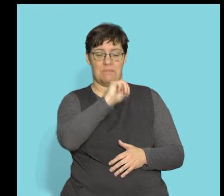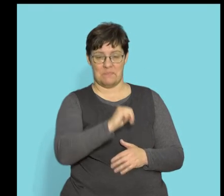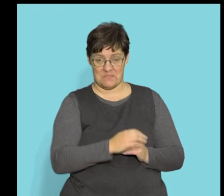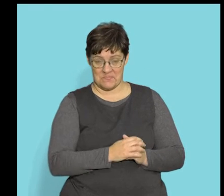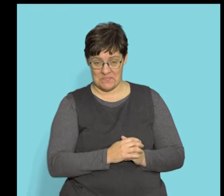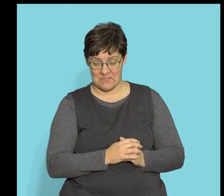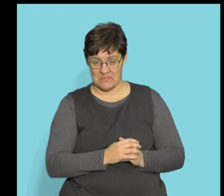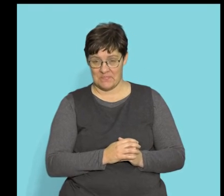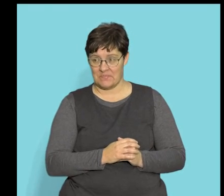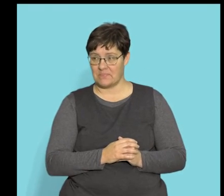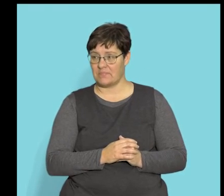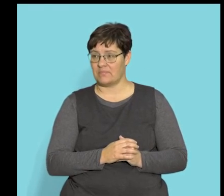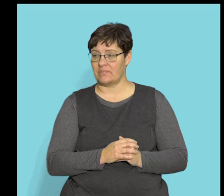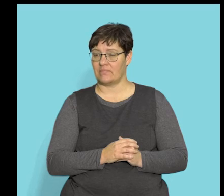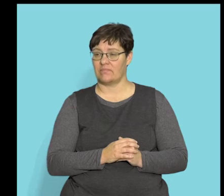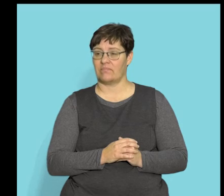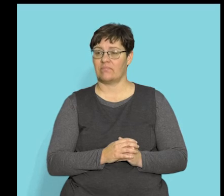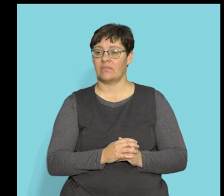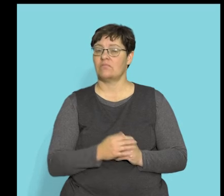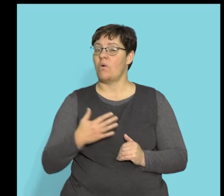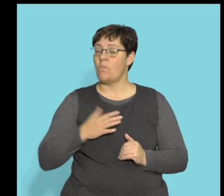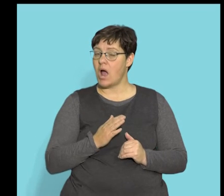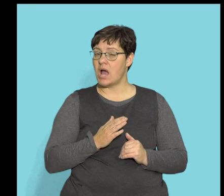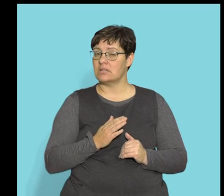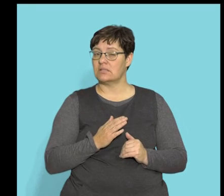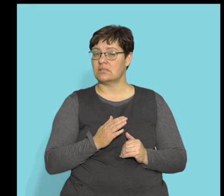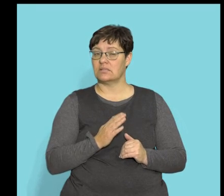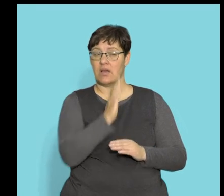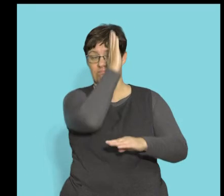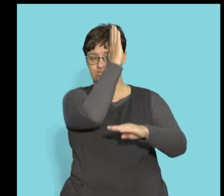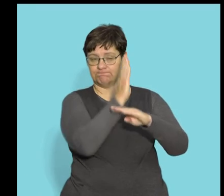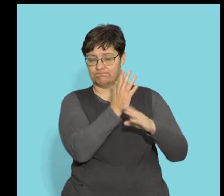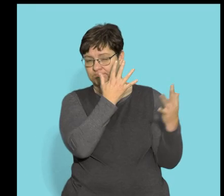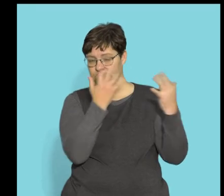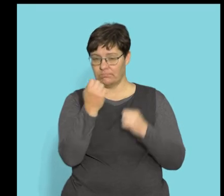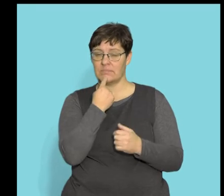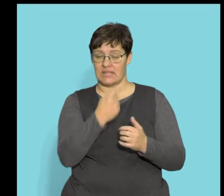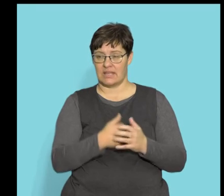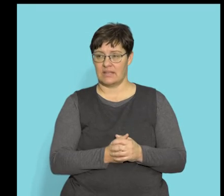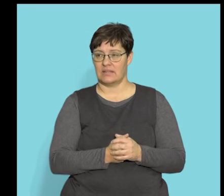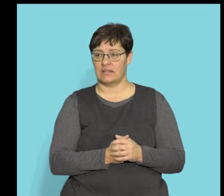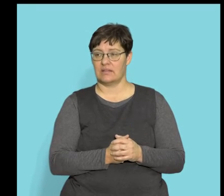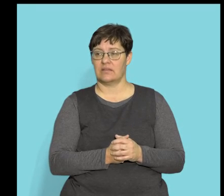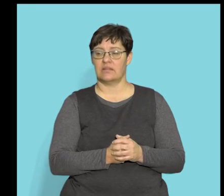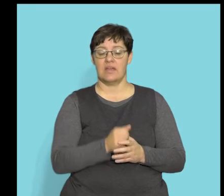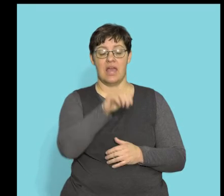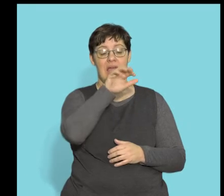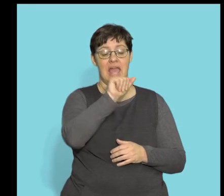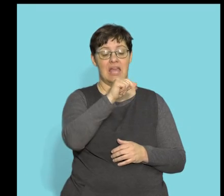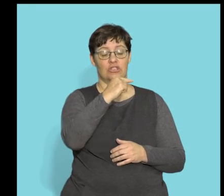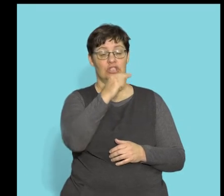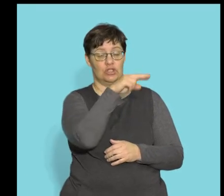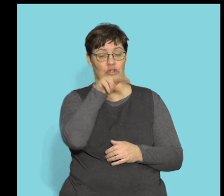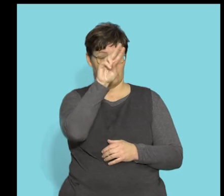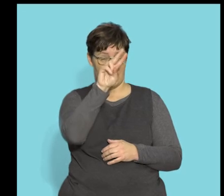centimeters. So if I'm going to be calculating my perpendicular height, we can say that